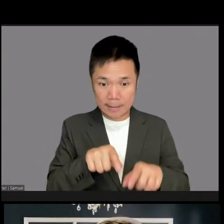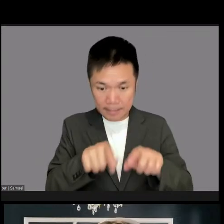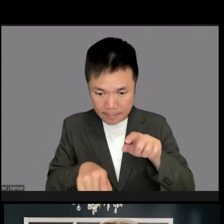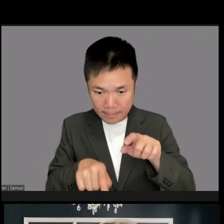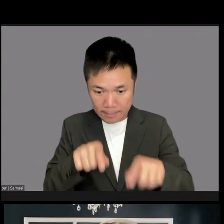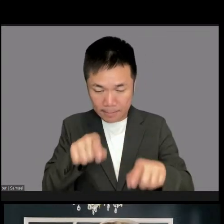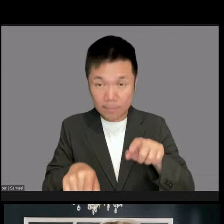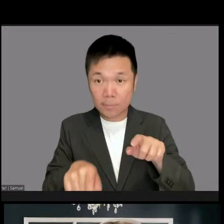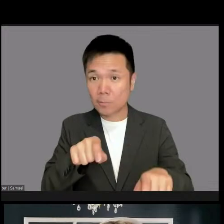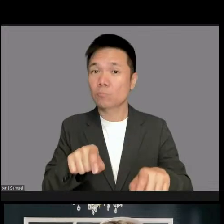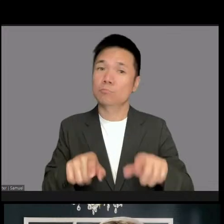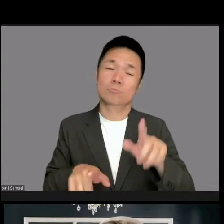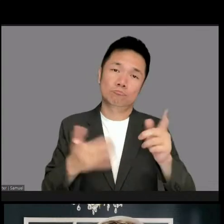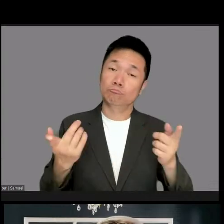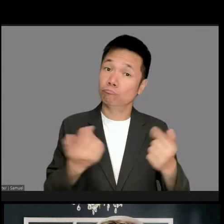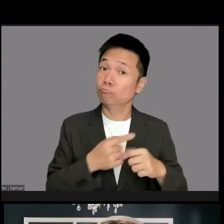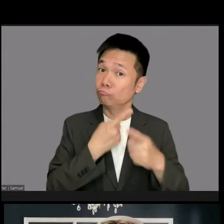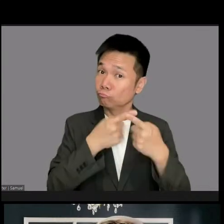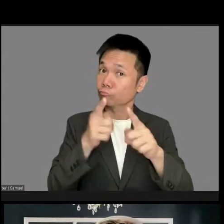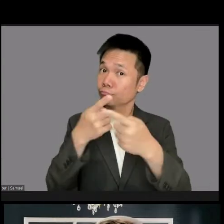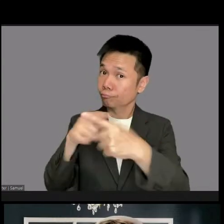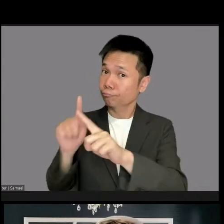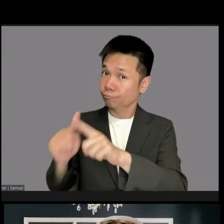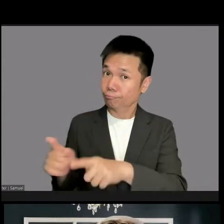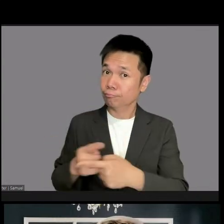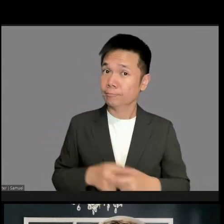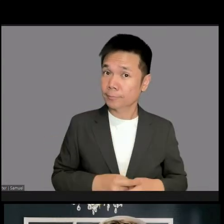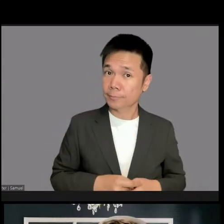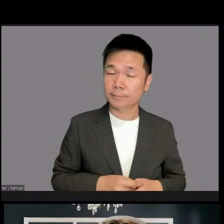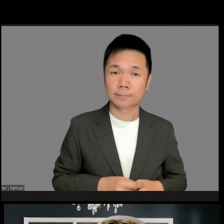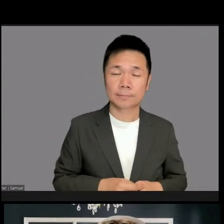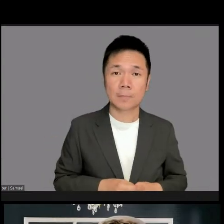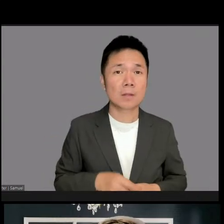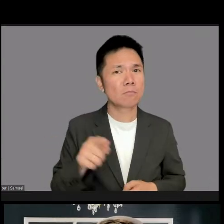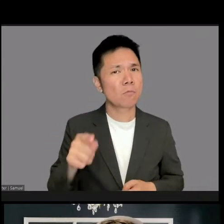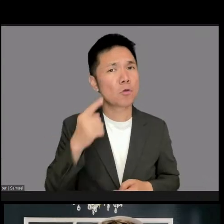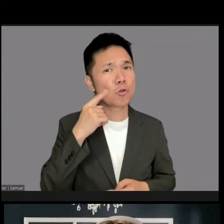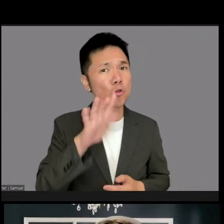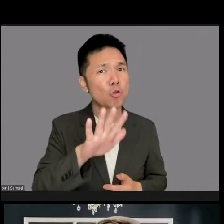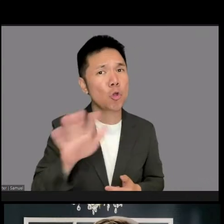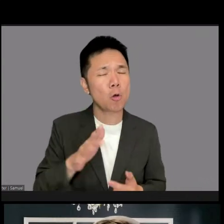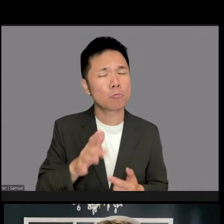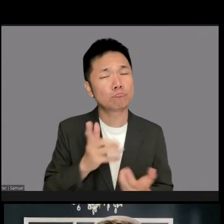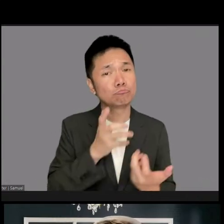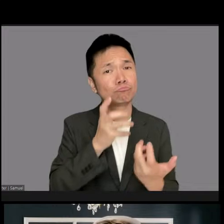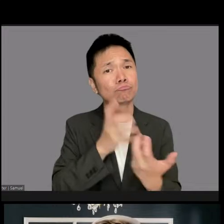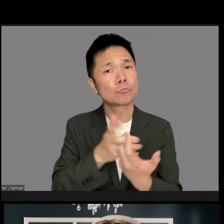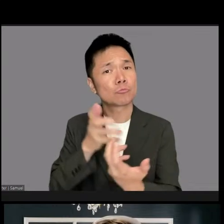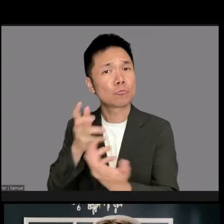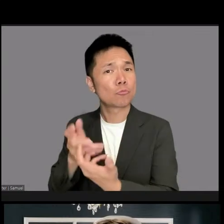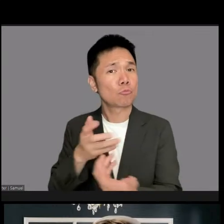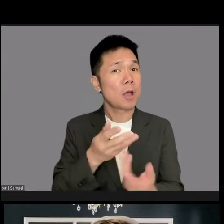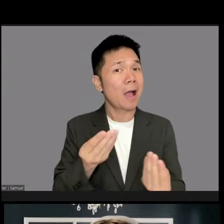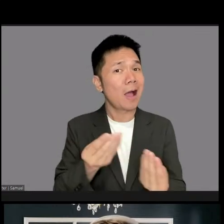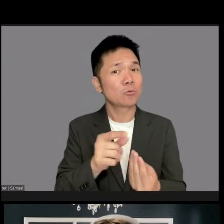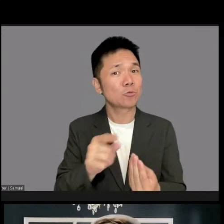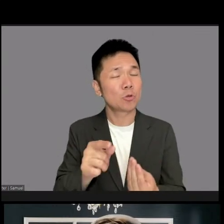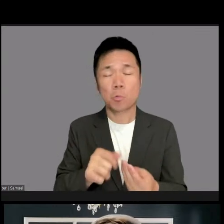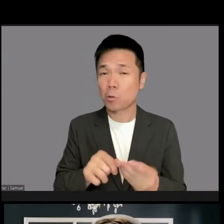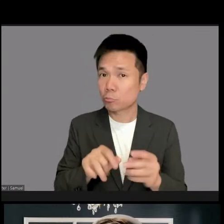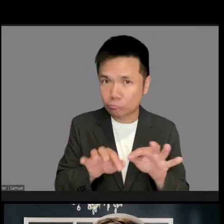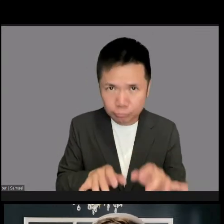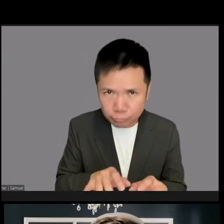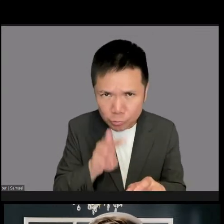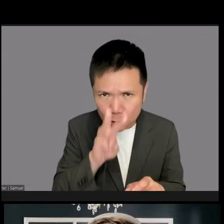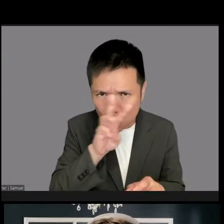site. So how are you enabling your users to choose the way they want to utilize your website